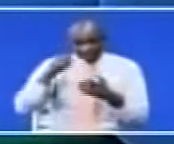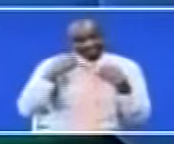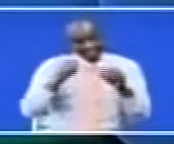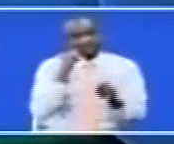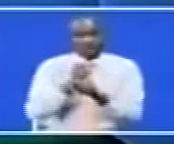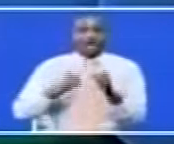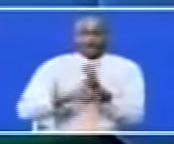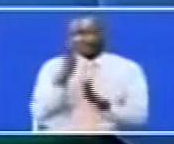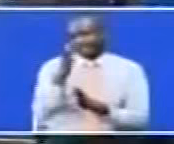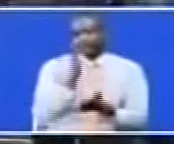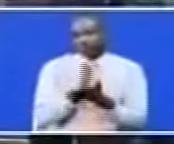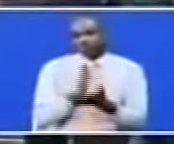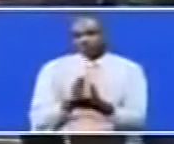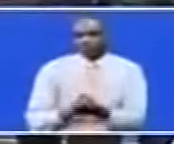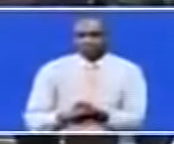his charges.